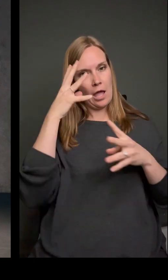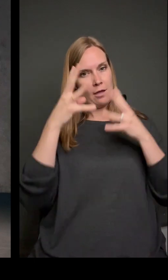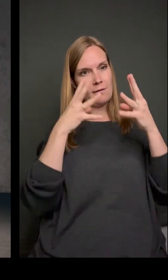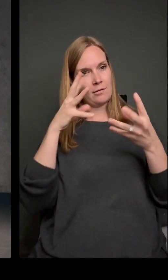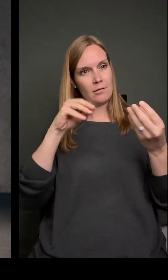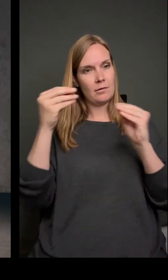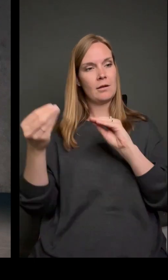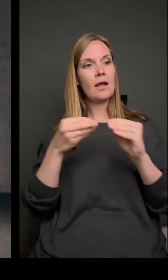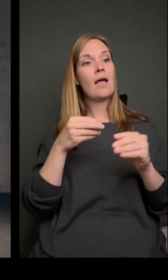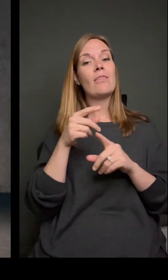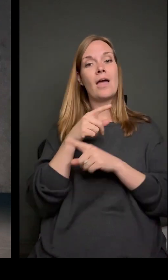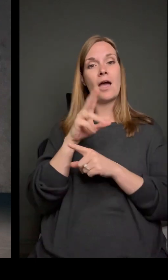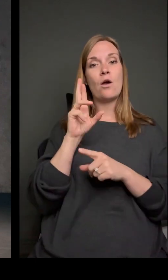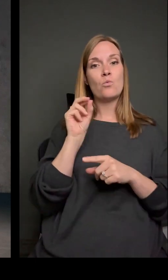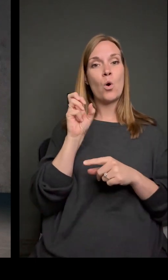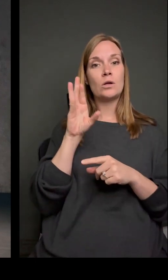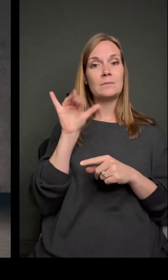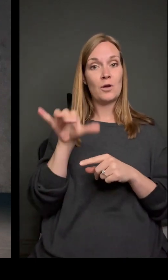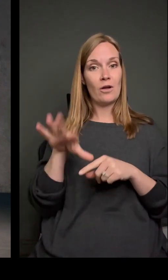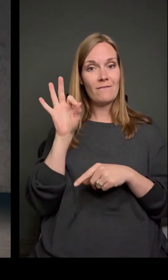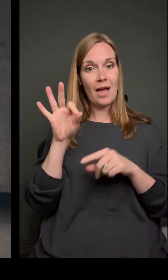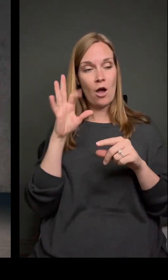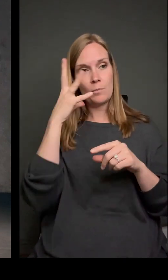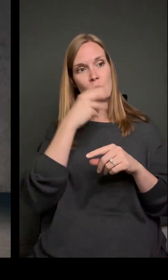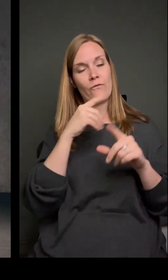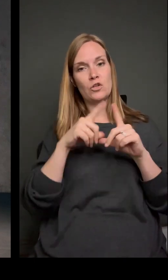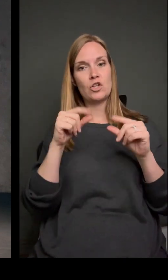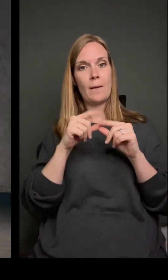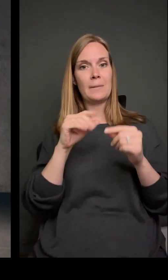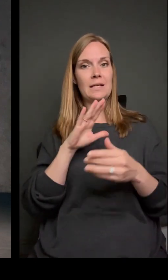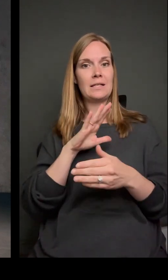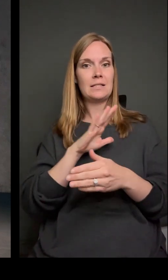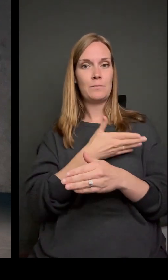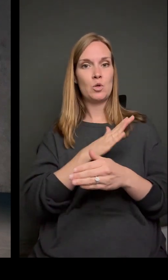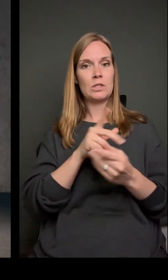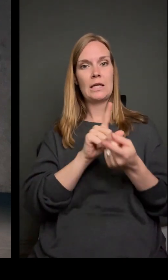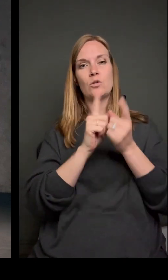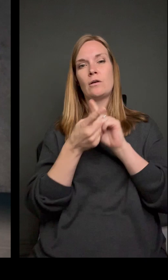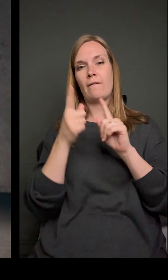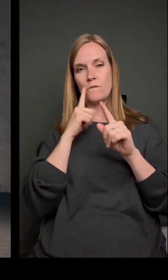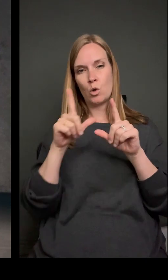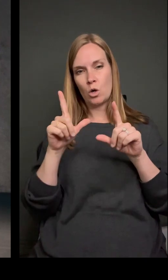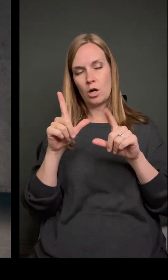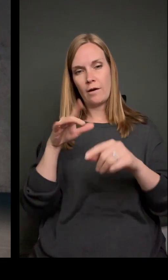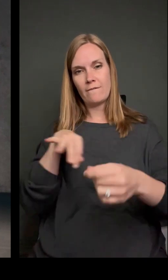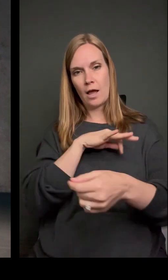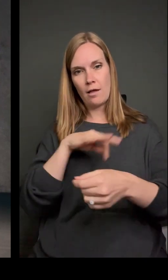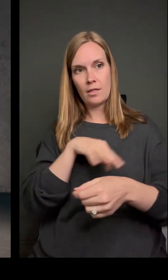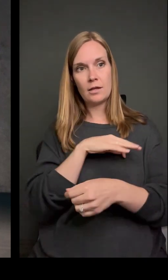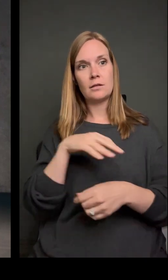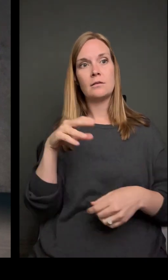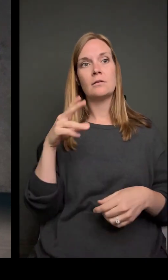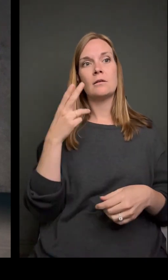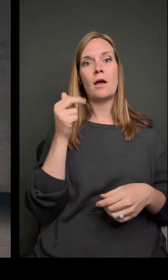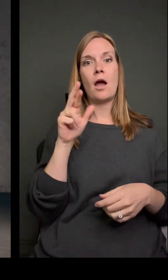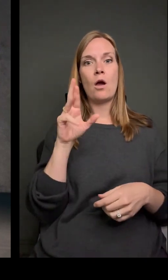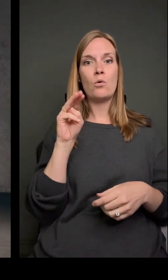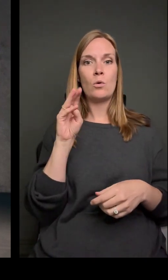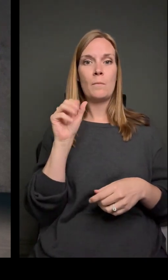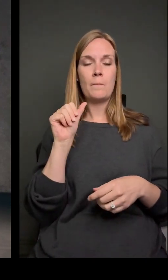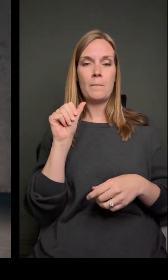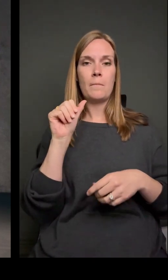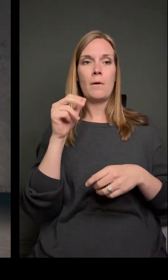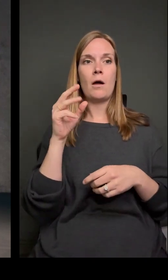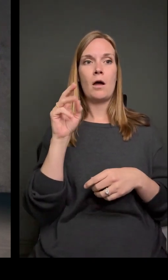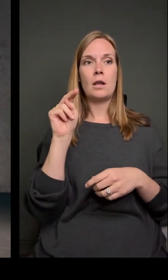Rosemary found some beautiful Japanese music that was transcribed for violin. Haru no Umi, The Sea of Spring by